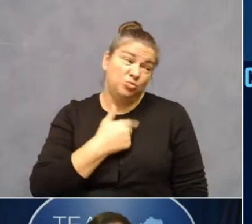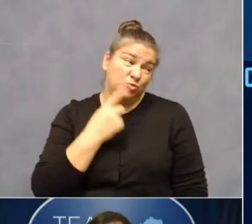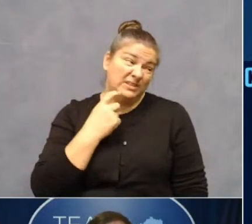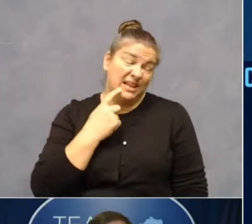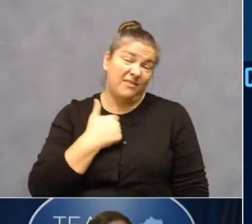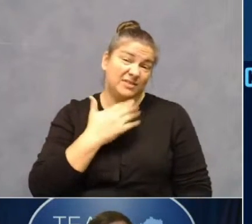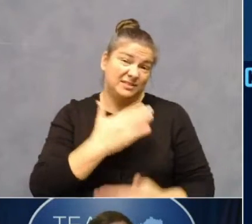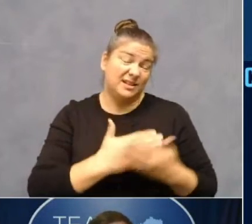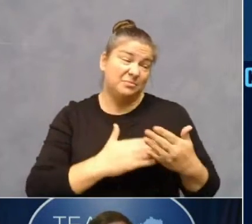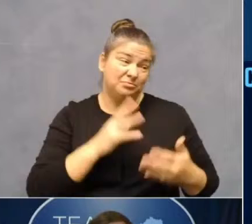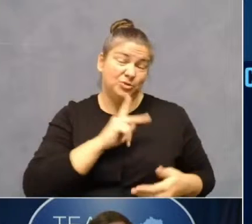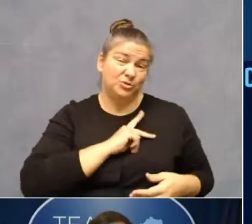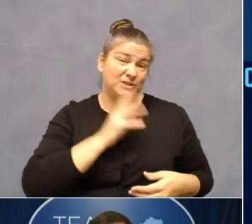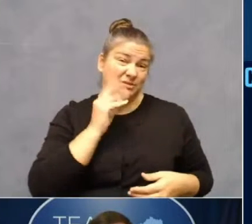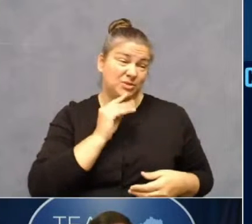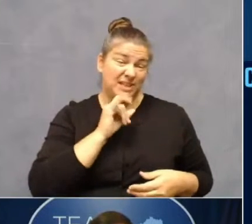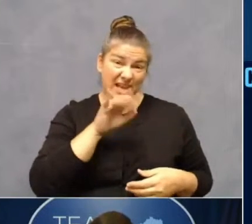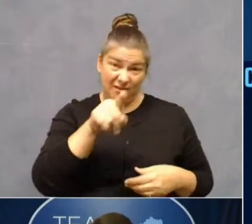are really sick.